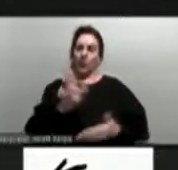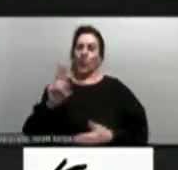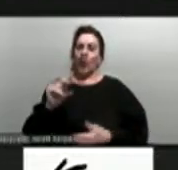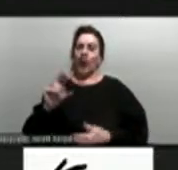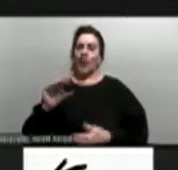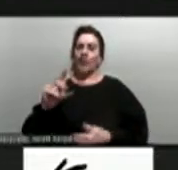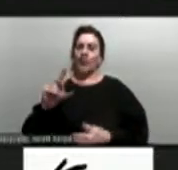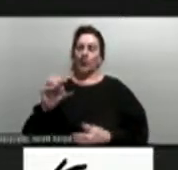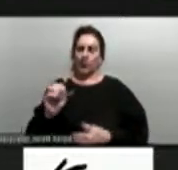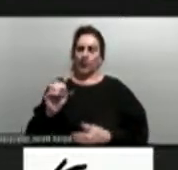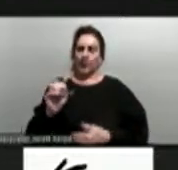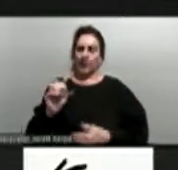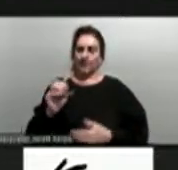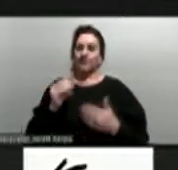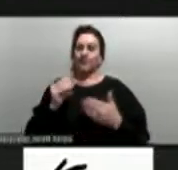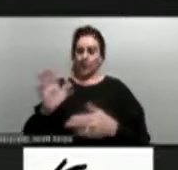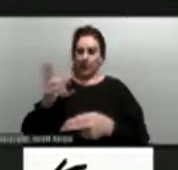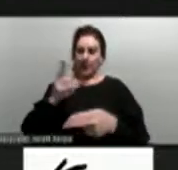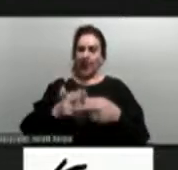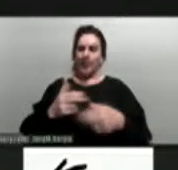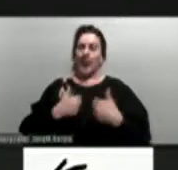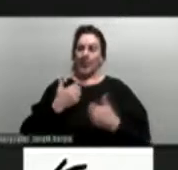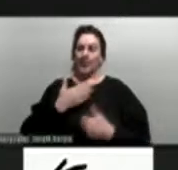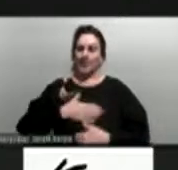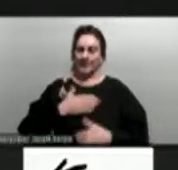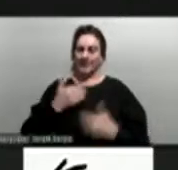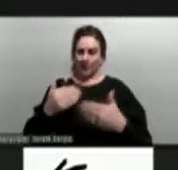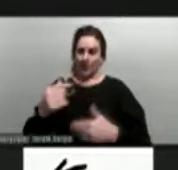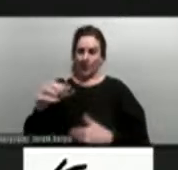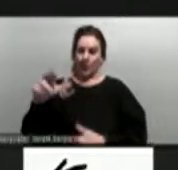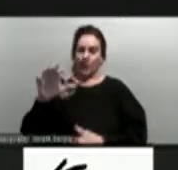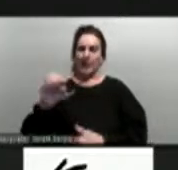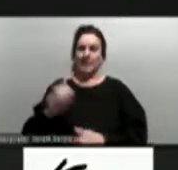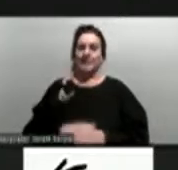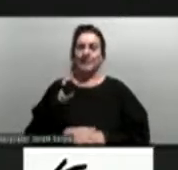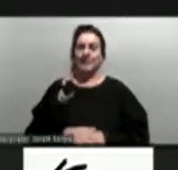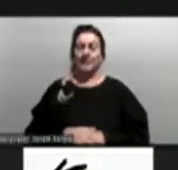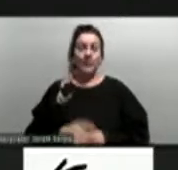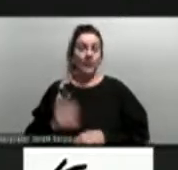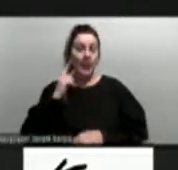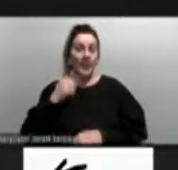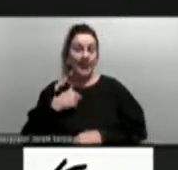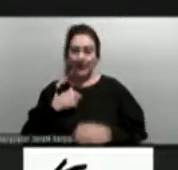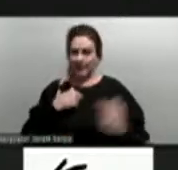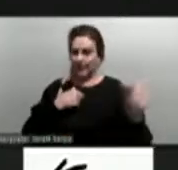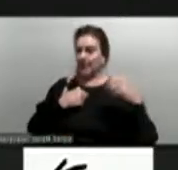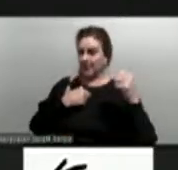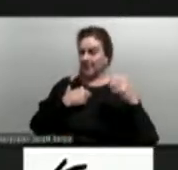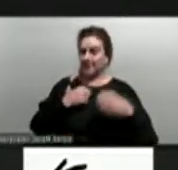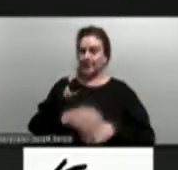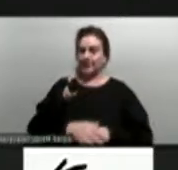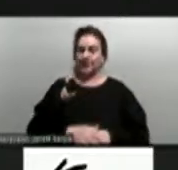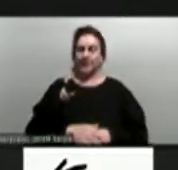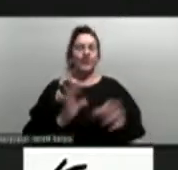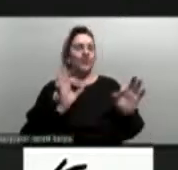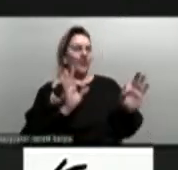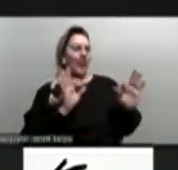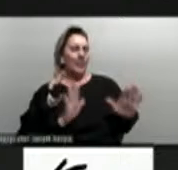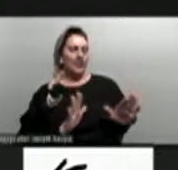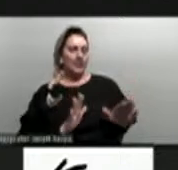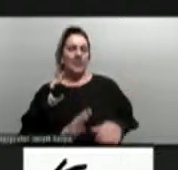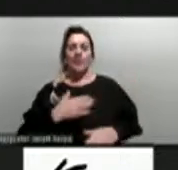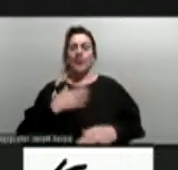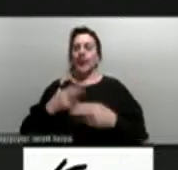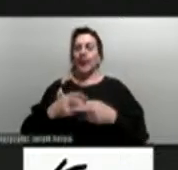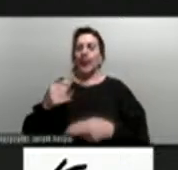and address for the record, Grace. Sure. Can you hear me? Yes, I can. Fabulous. All right. My name